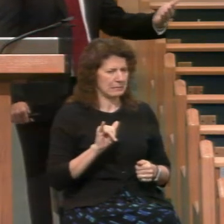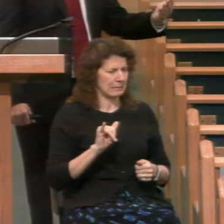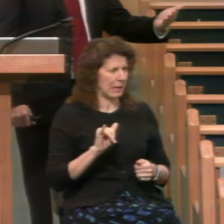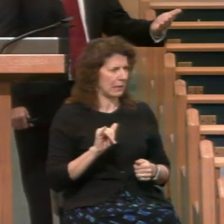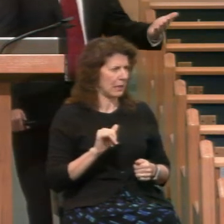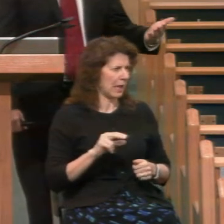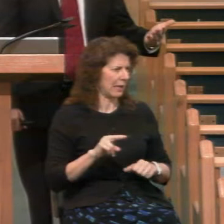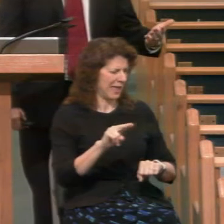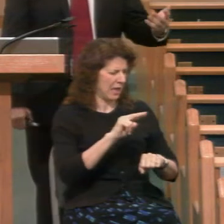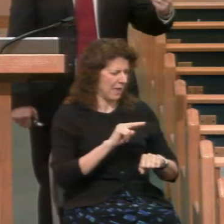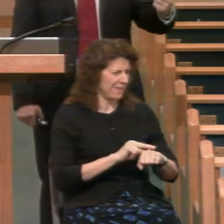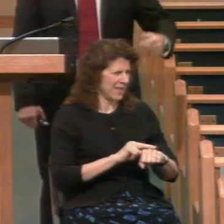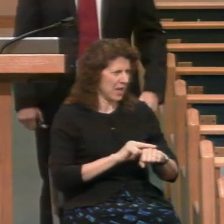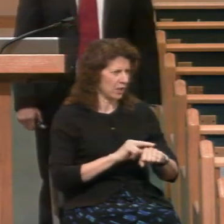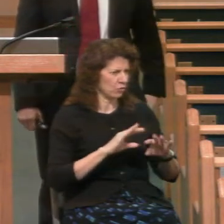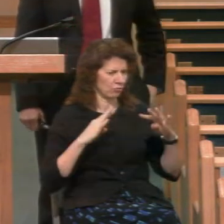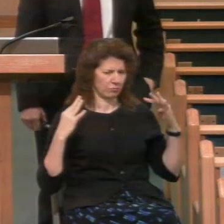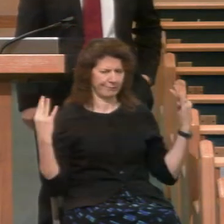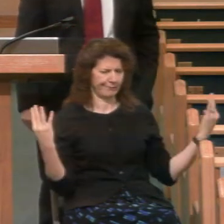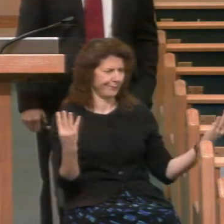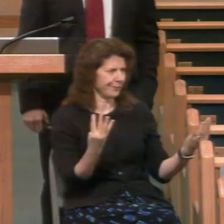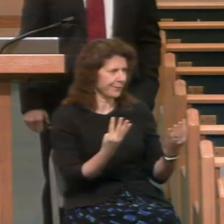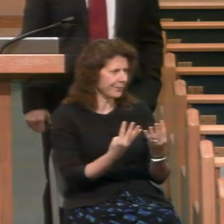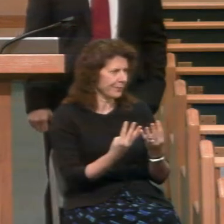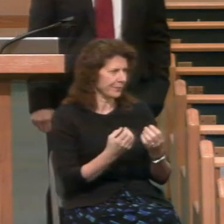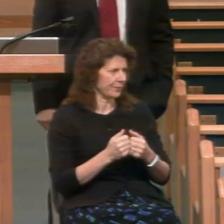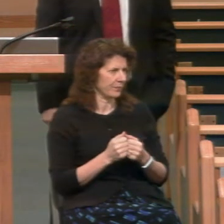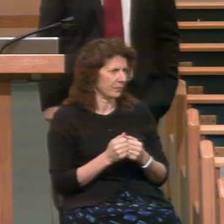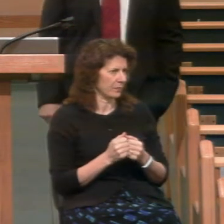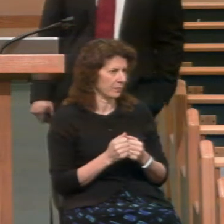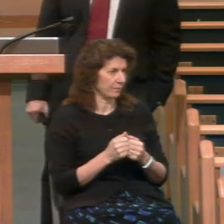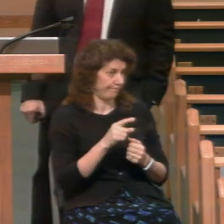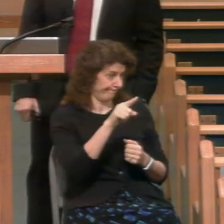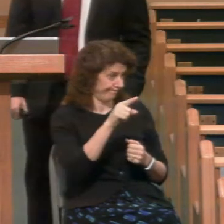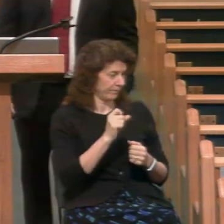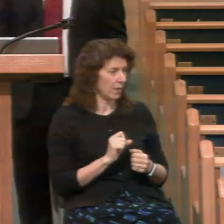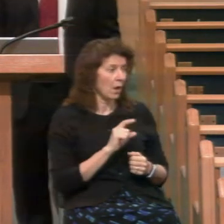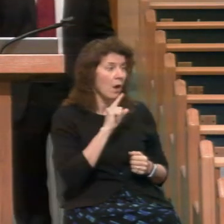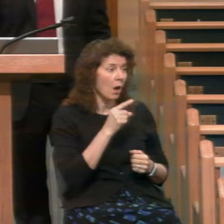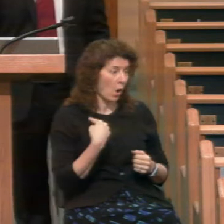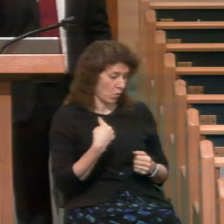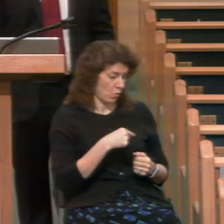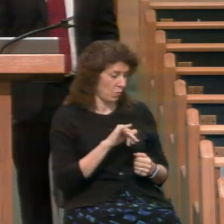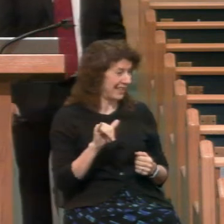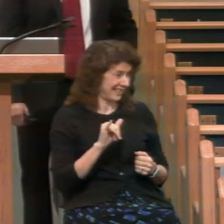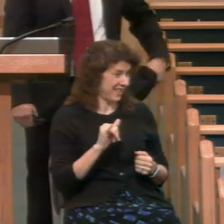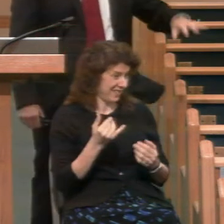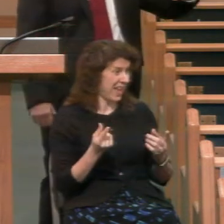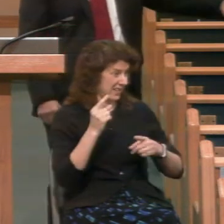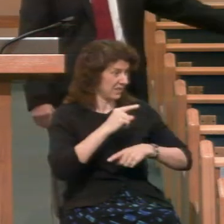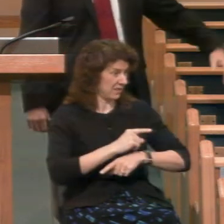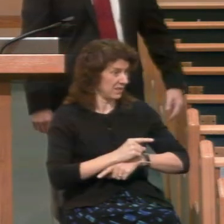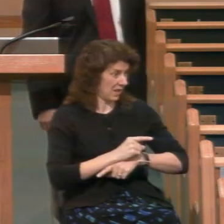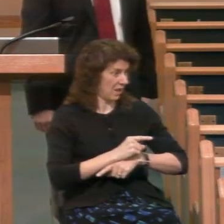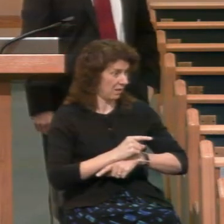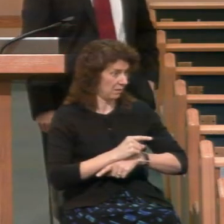that's the thing that they're rejecting. Yes, sir. Aren't we like that today? Oh, you mean we're guilty of dispossessing God